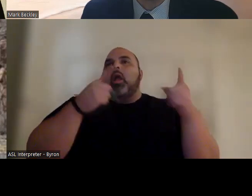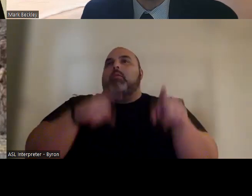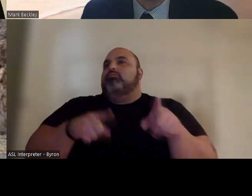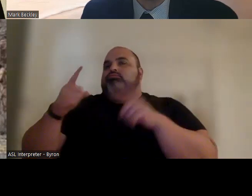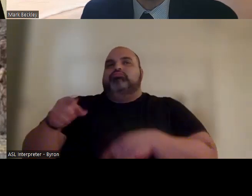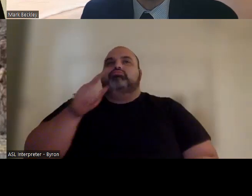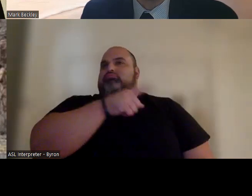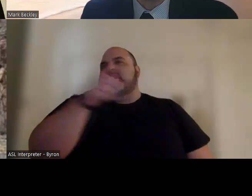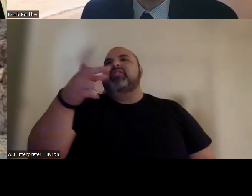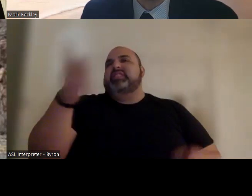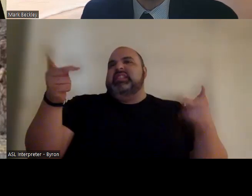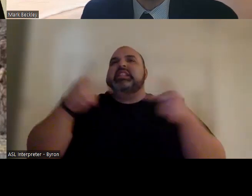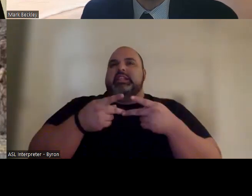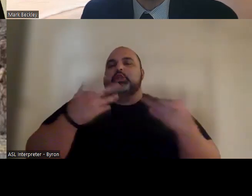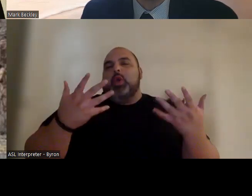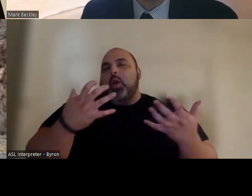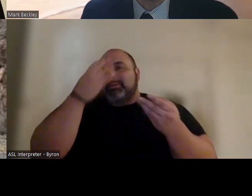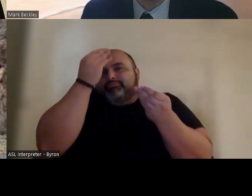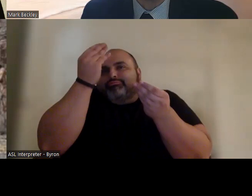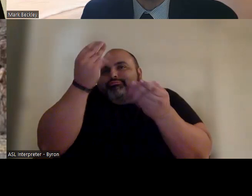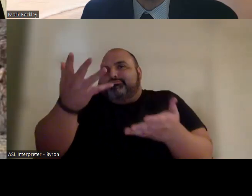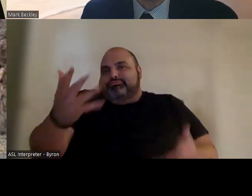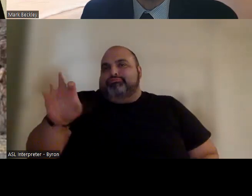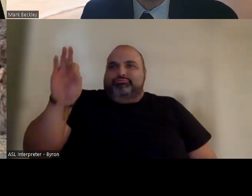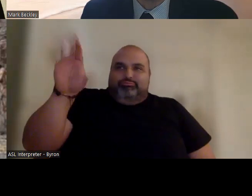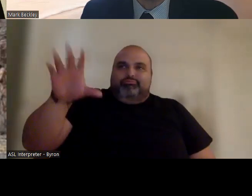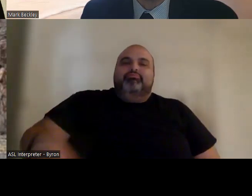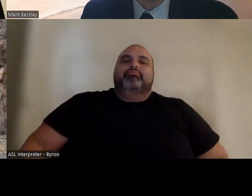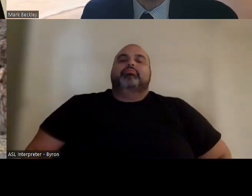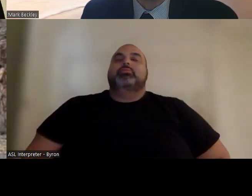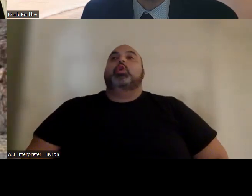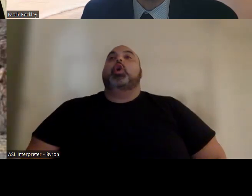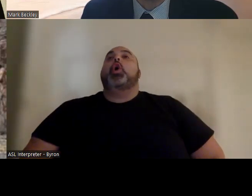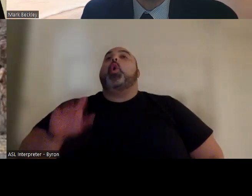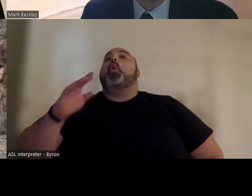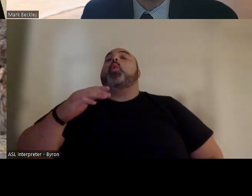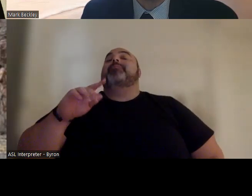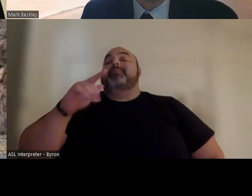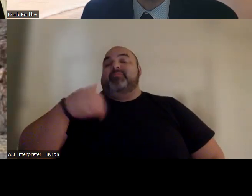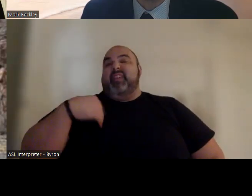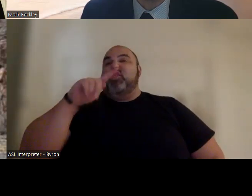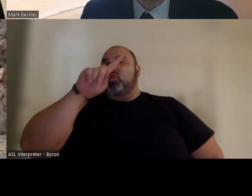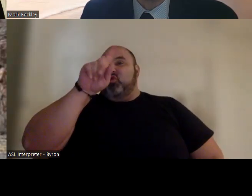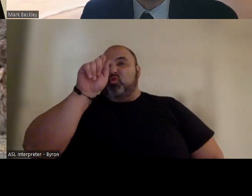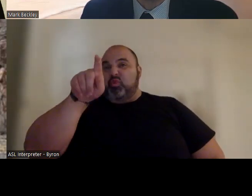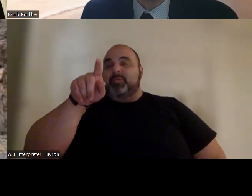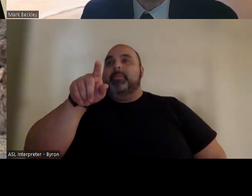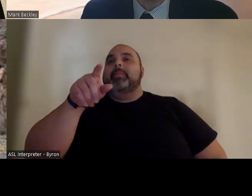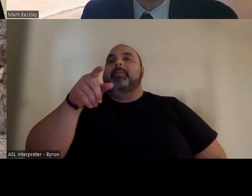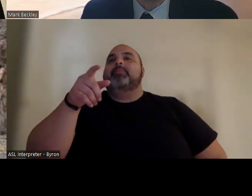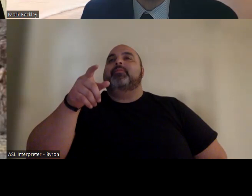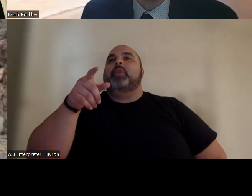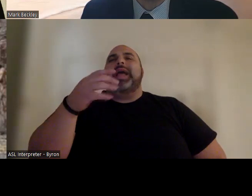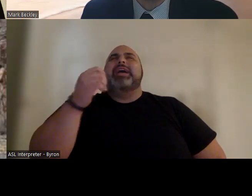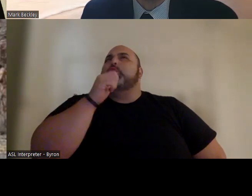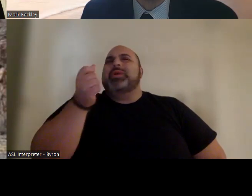Having, level. so I just wanted to kind of put that out there. And then I just had a question. Is there, so I just don't